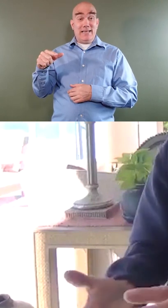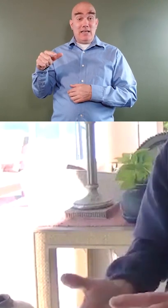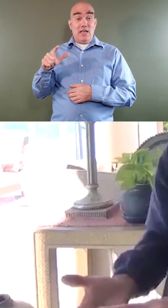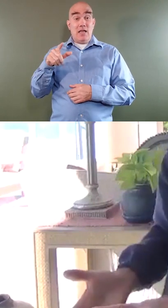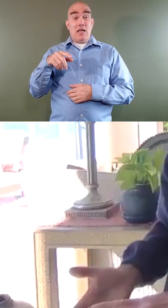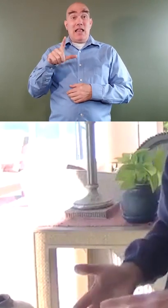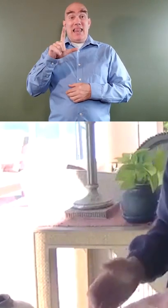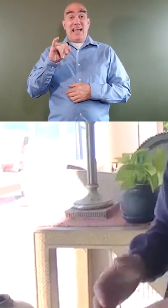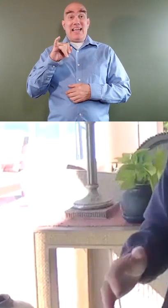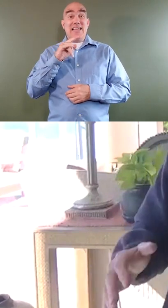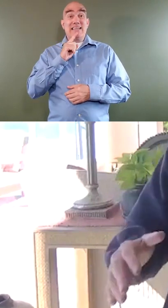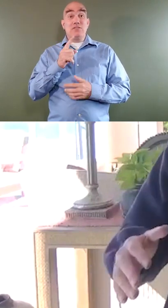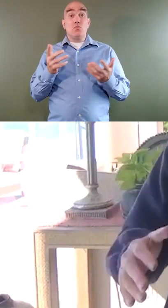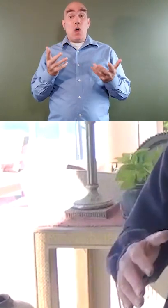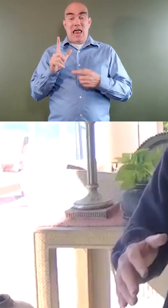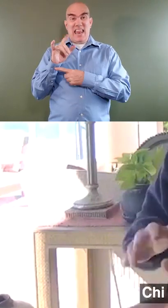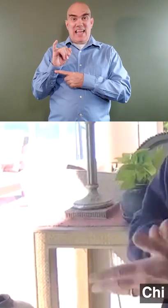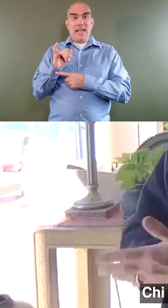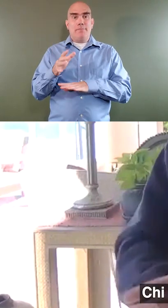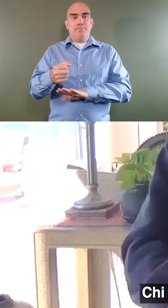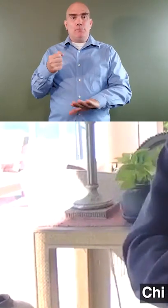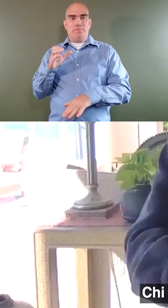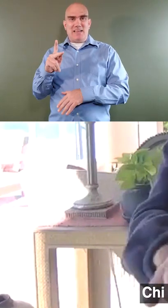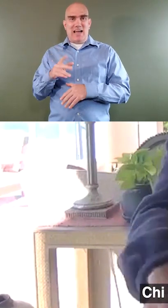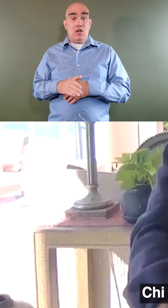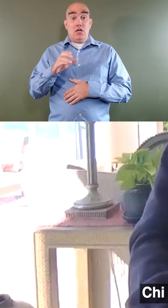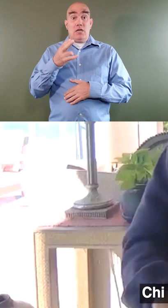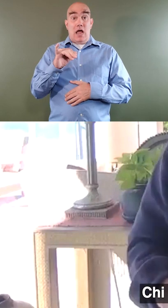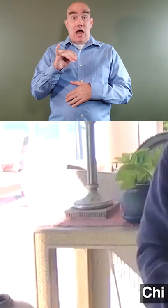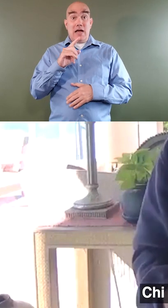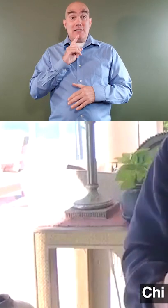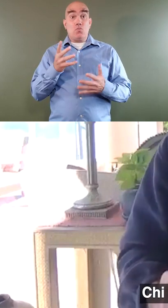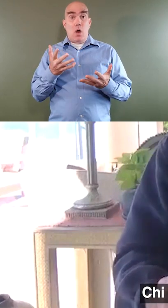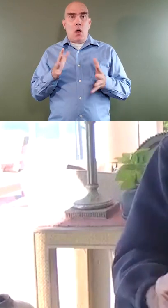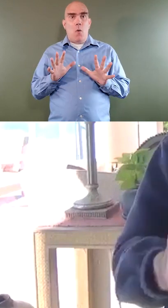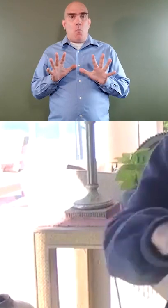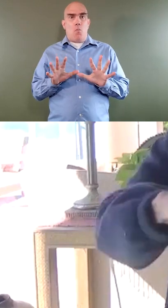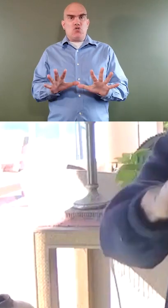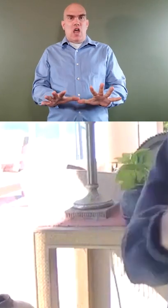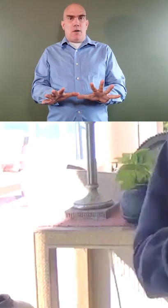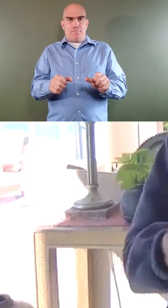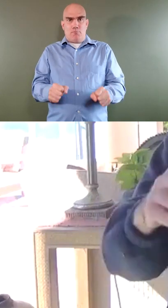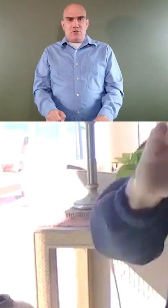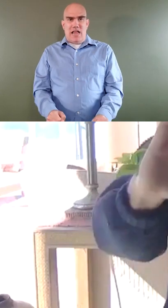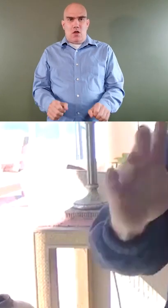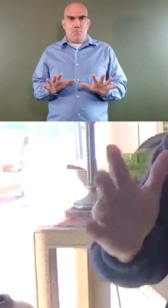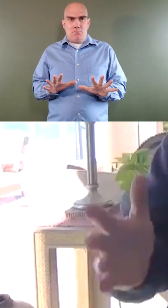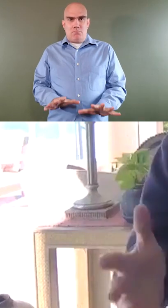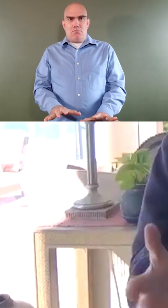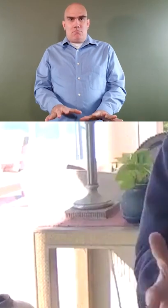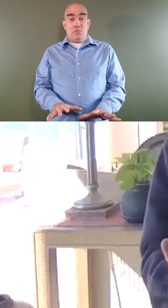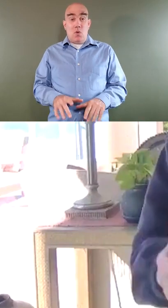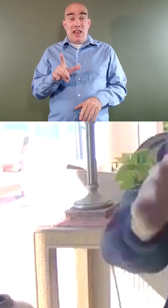Li is pulling back, Li. Chi is pushing on, is pulling down. And so you can see here,